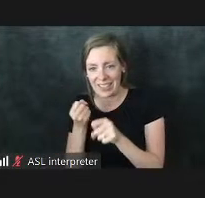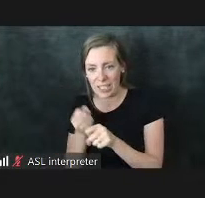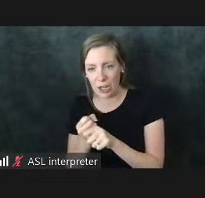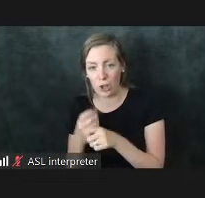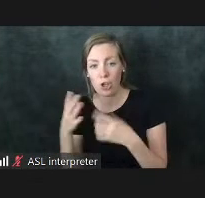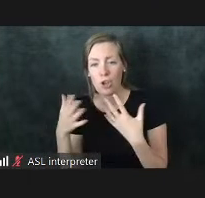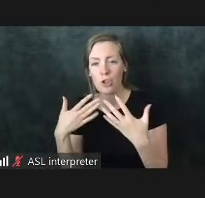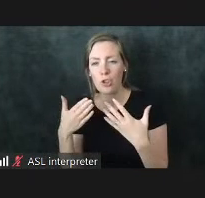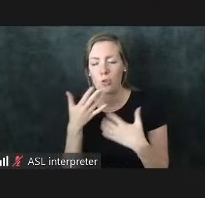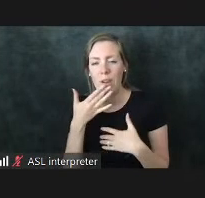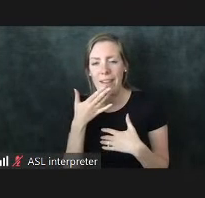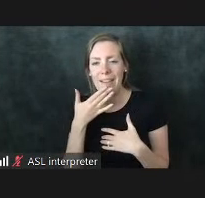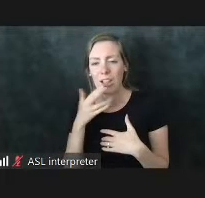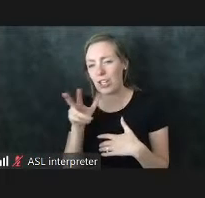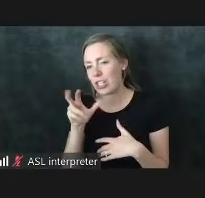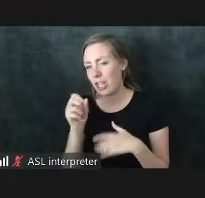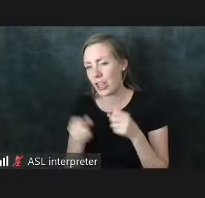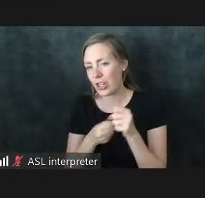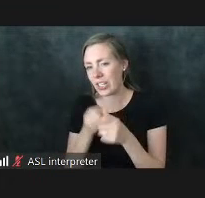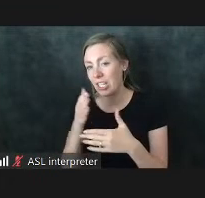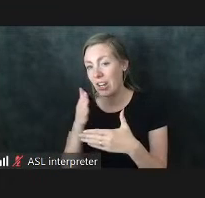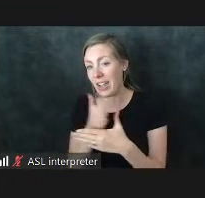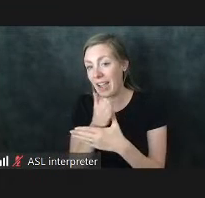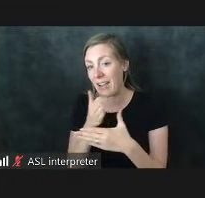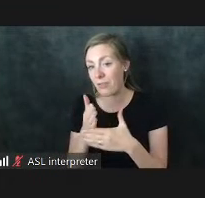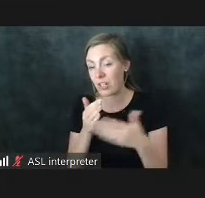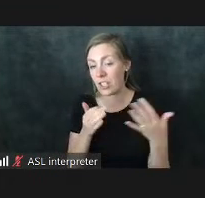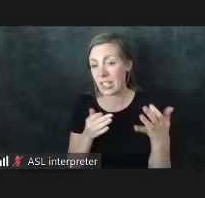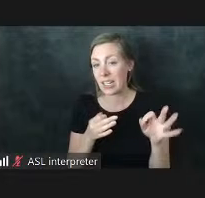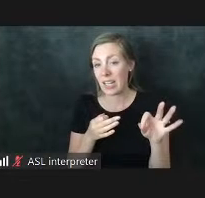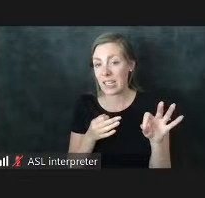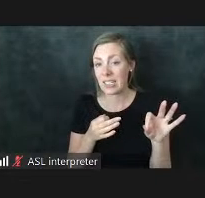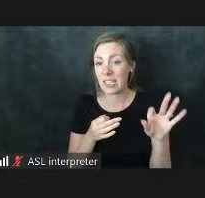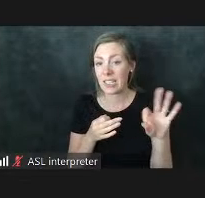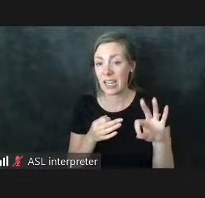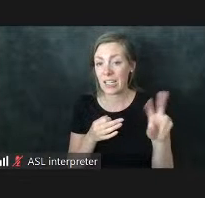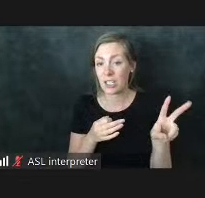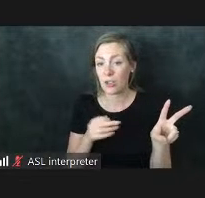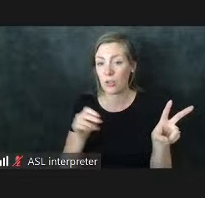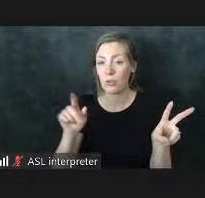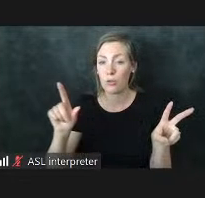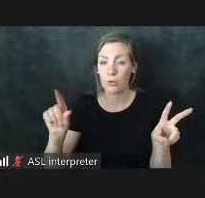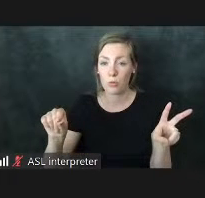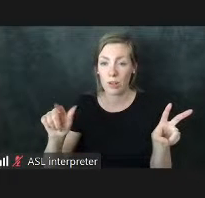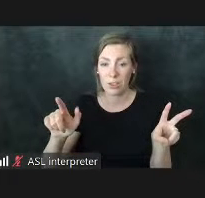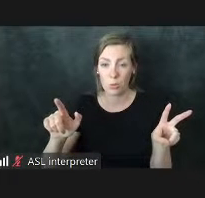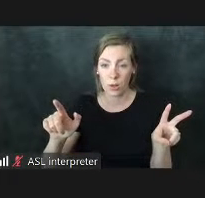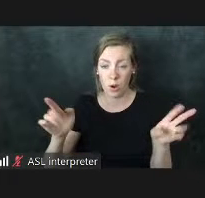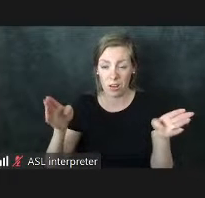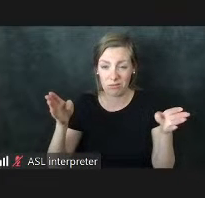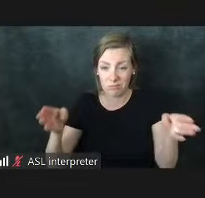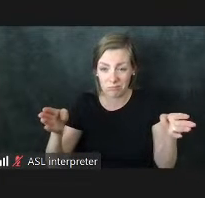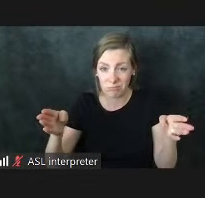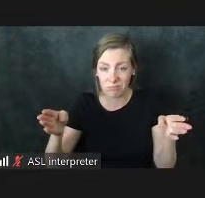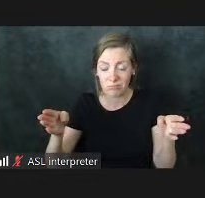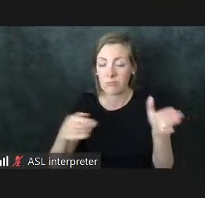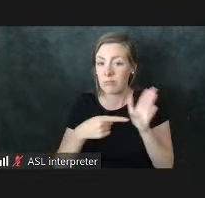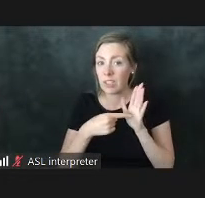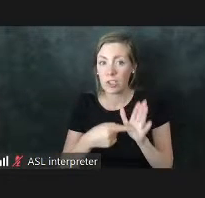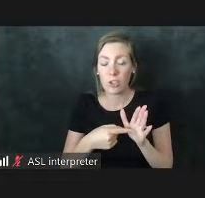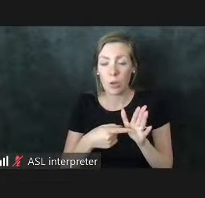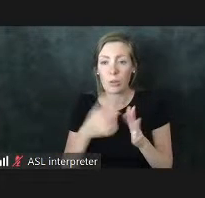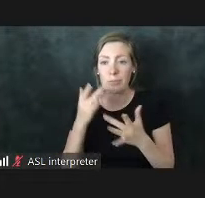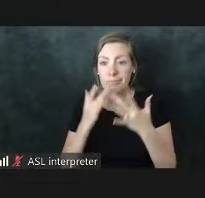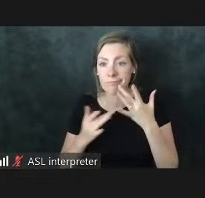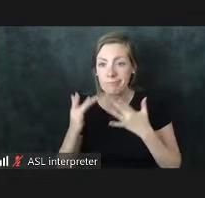the la línea de average from 1992 to 2021. That's those same months, and it todo really eso goes to show what a deficit